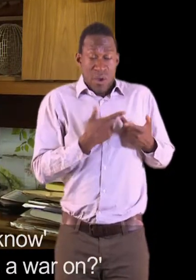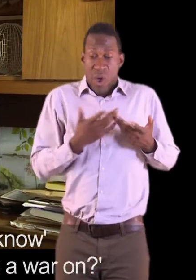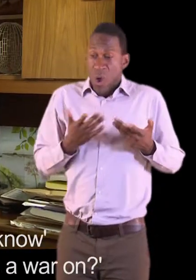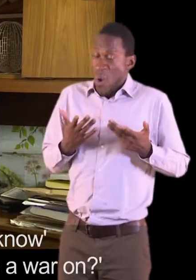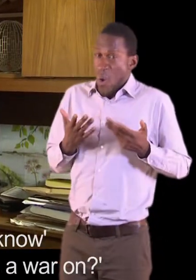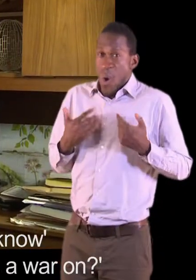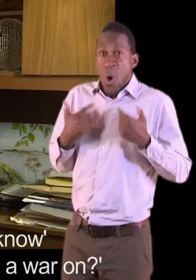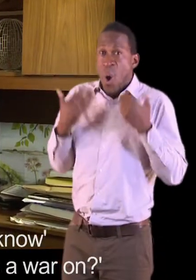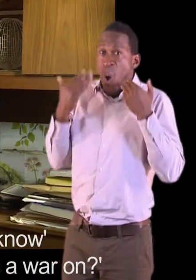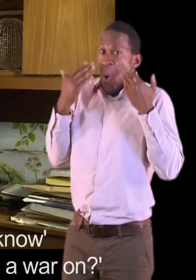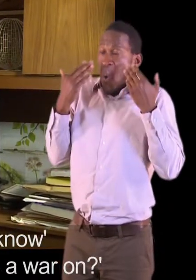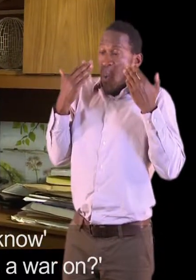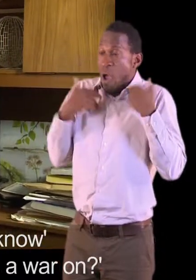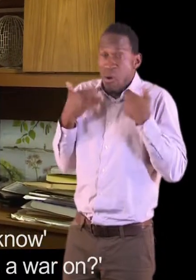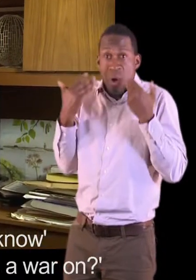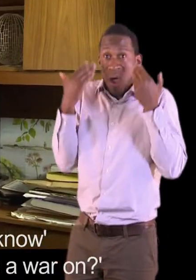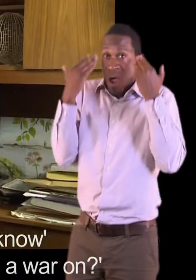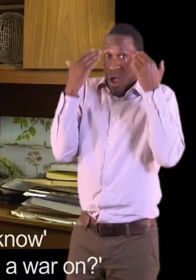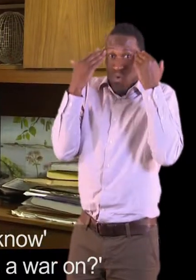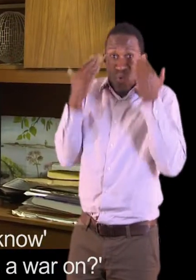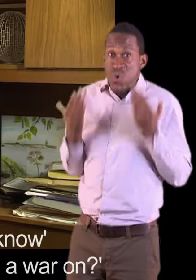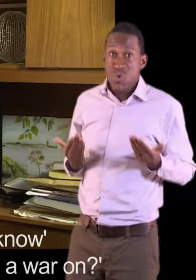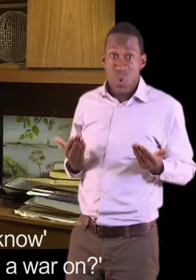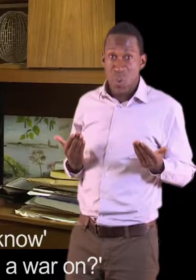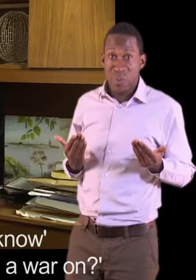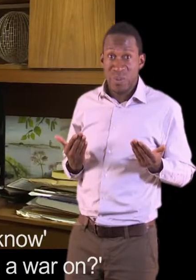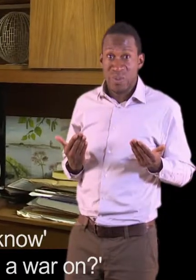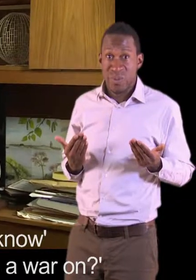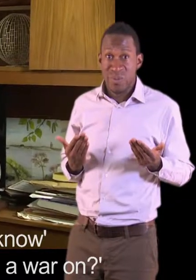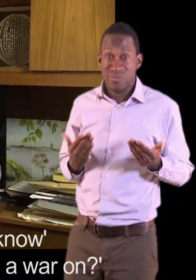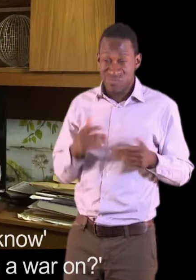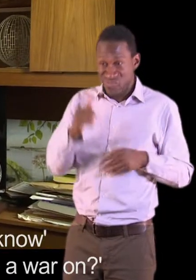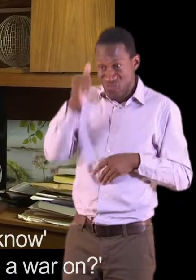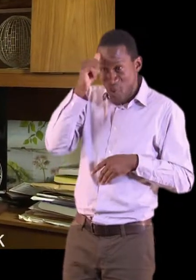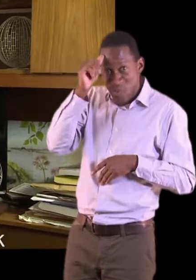Oh, I don't know. He said, don't you know there's a war on?